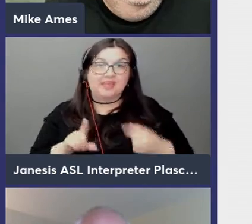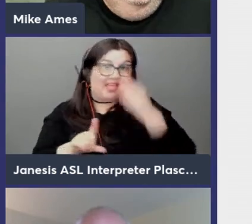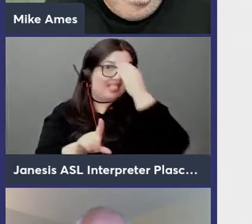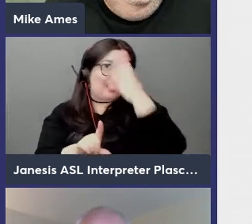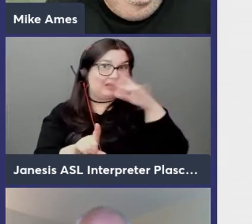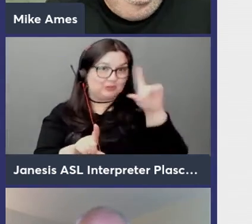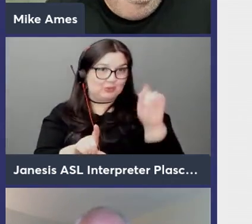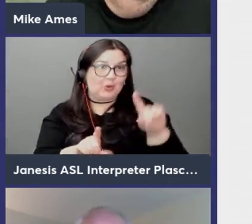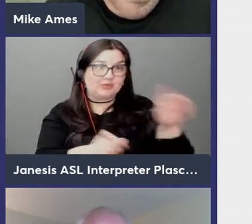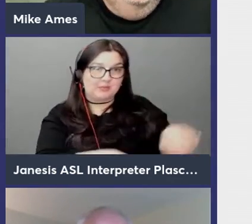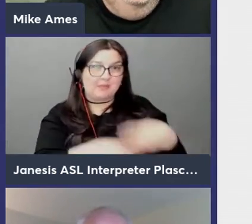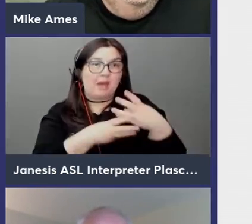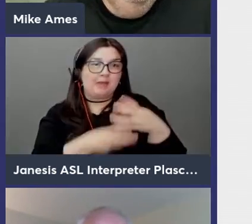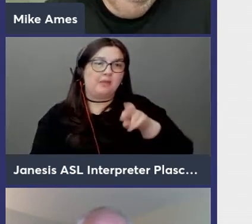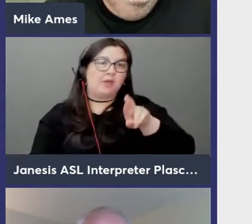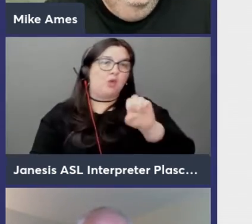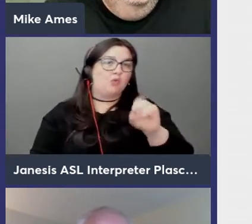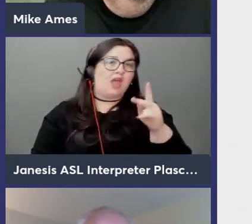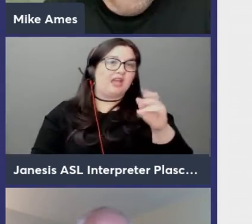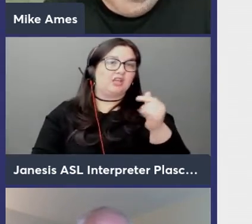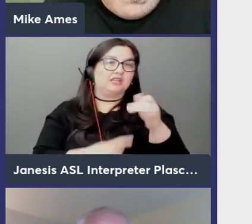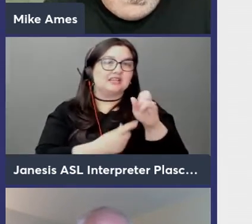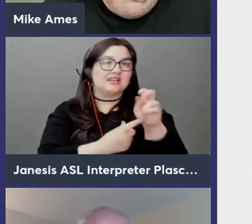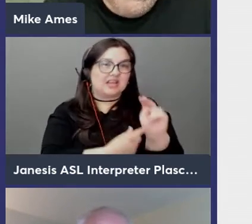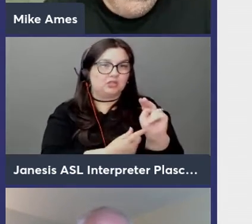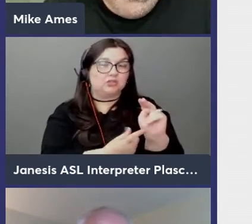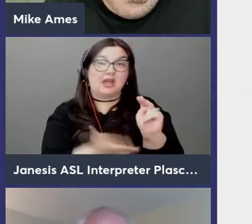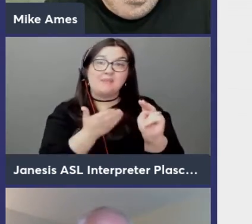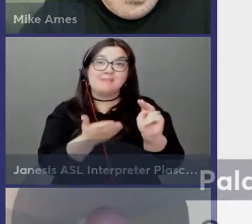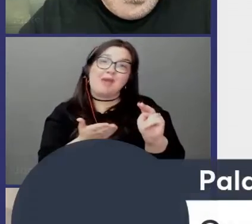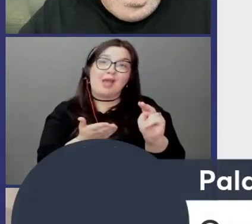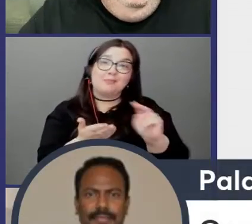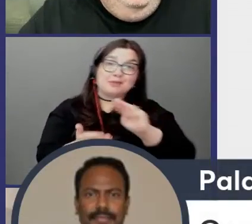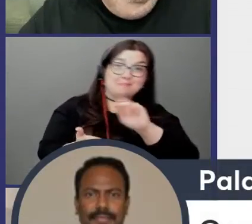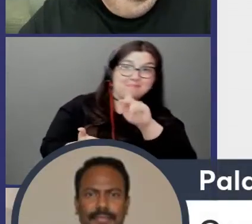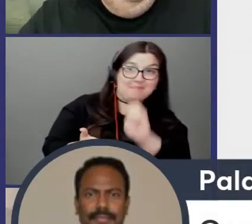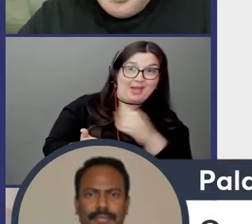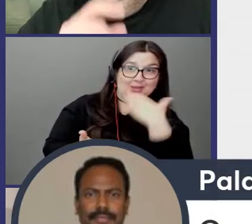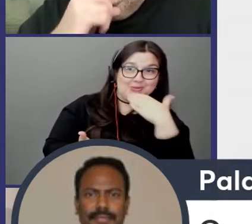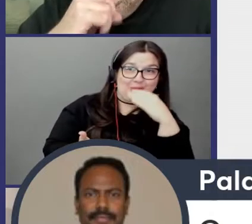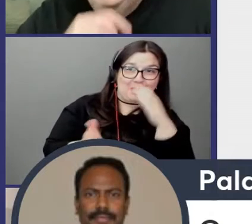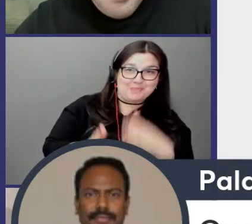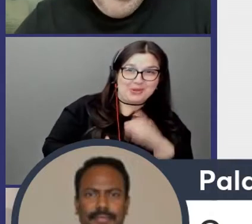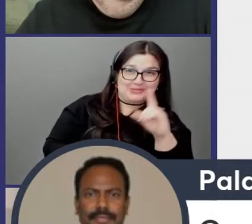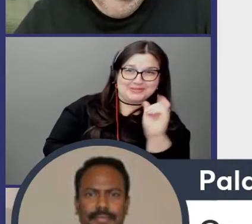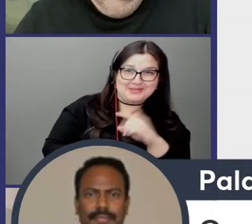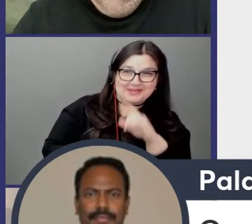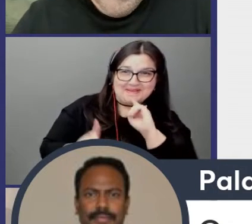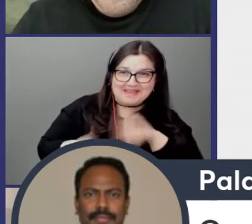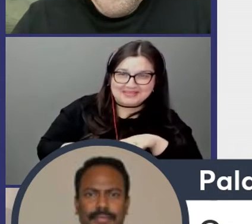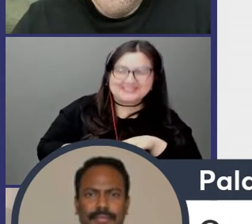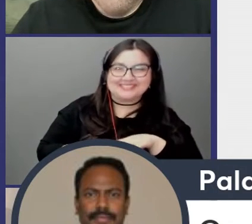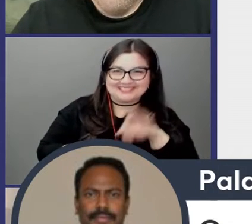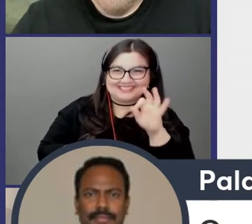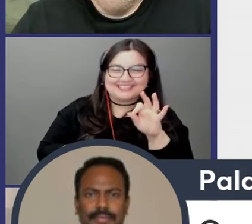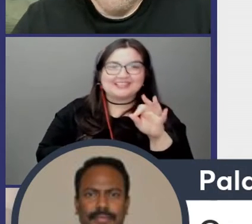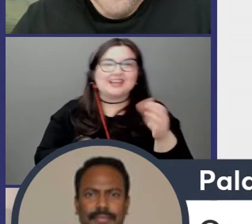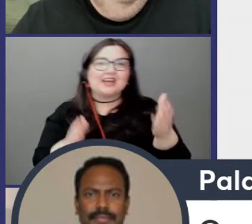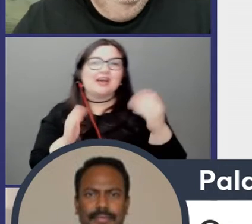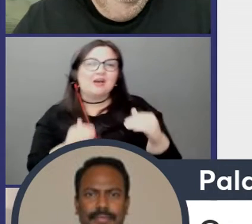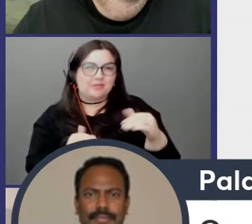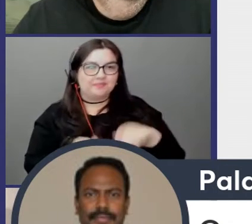about Rekognition. Mike, you might be a good person to answer this. Okay. So what if the person